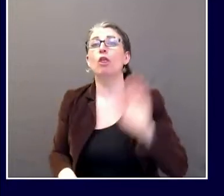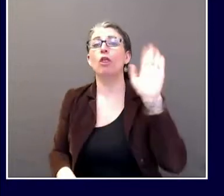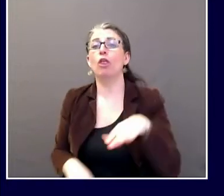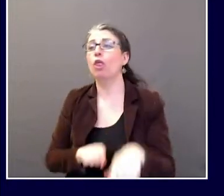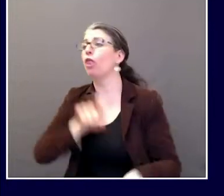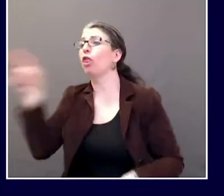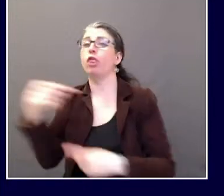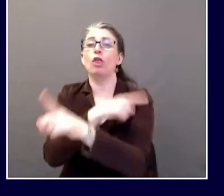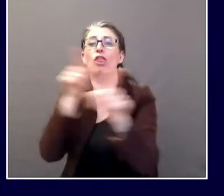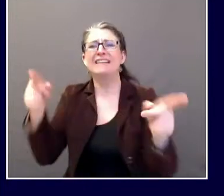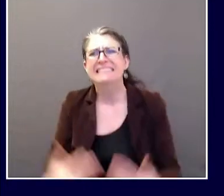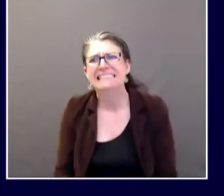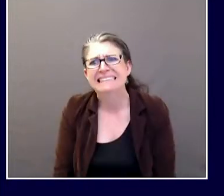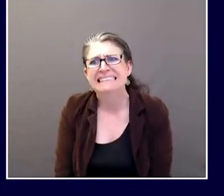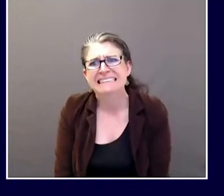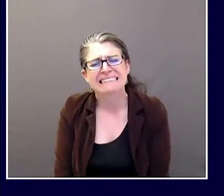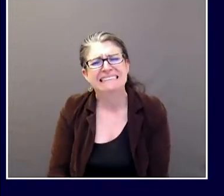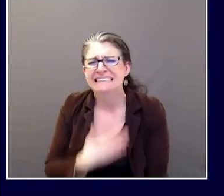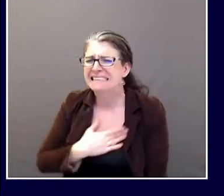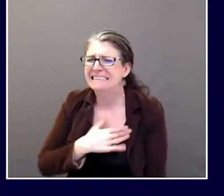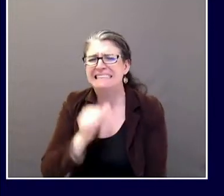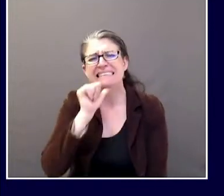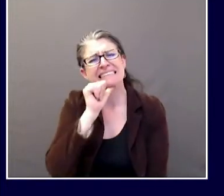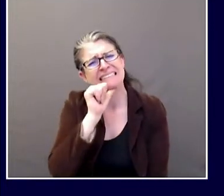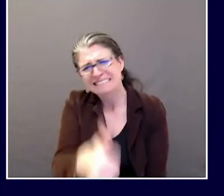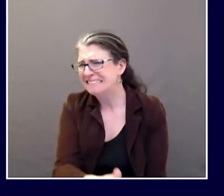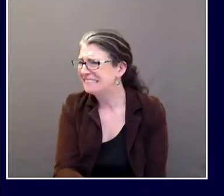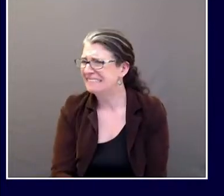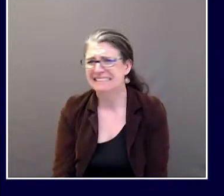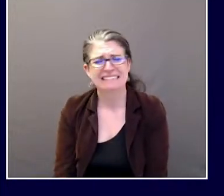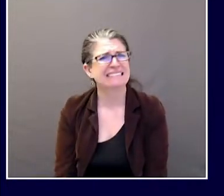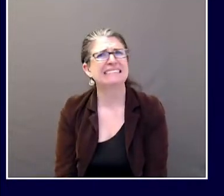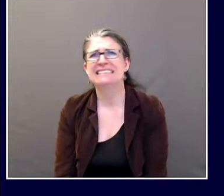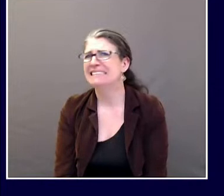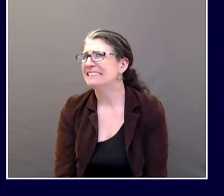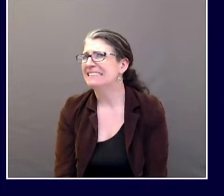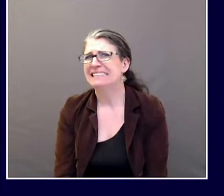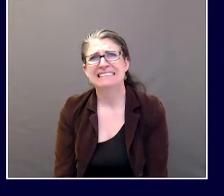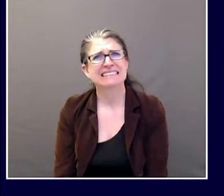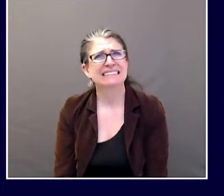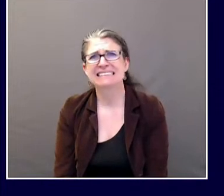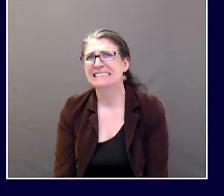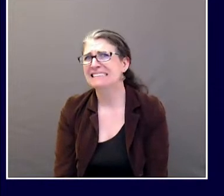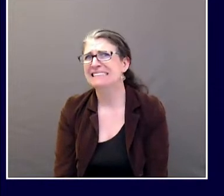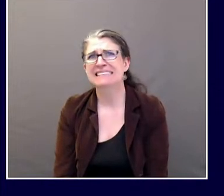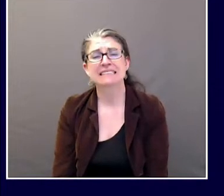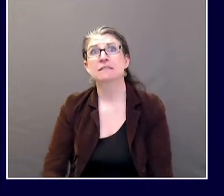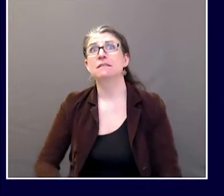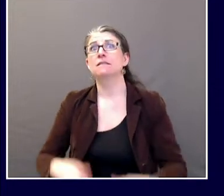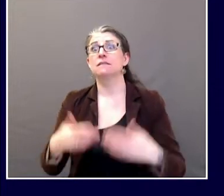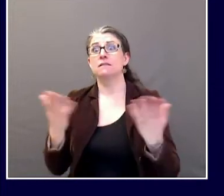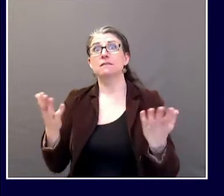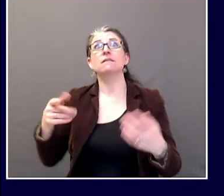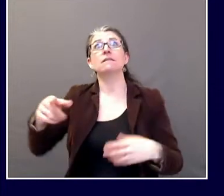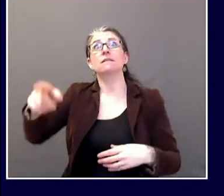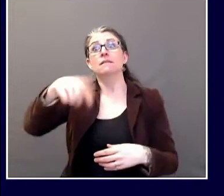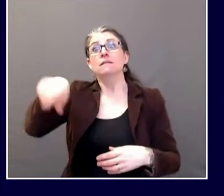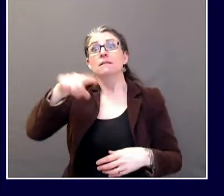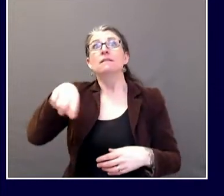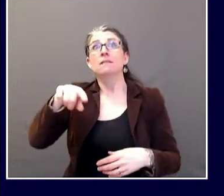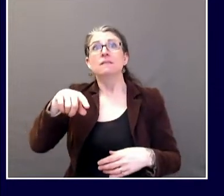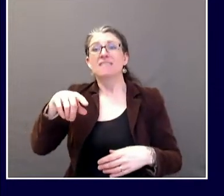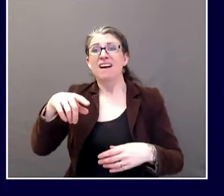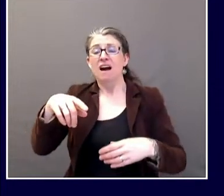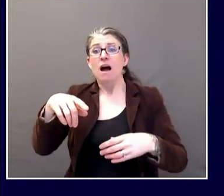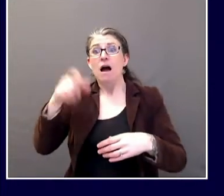as we are thinking about where to allocate vaccine to is how many folks do they have waiting? And if a lot of those folks